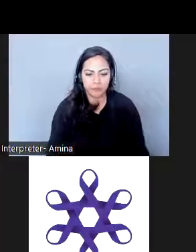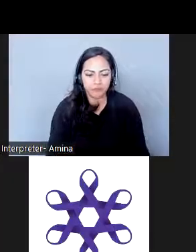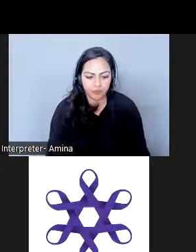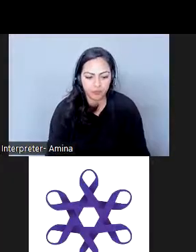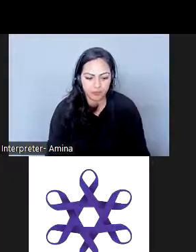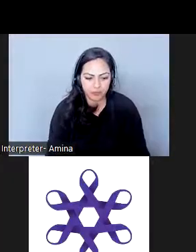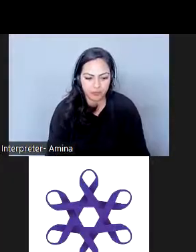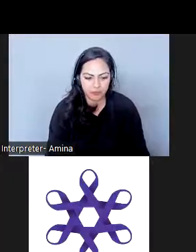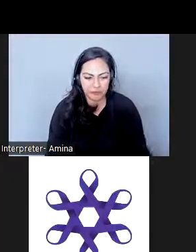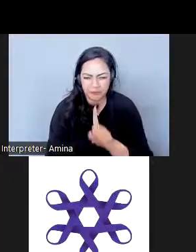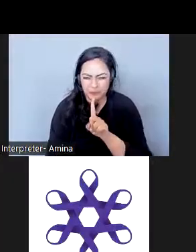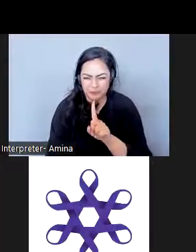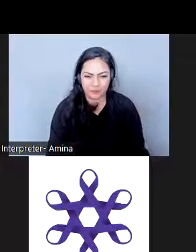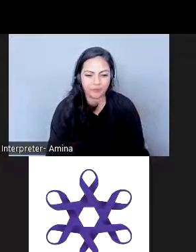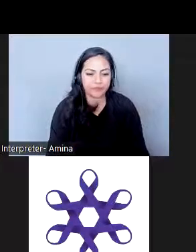One moment.